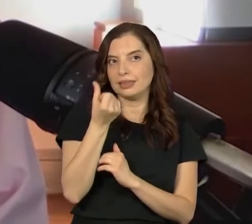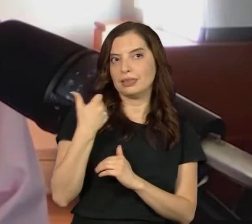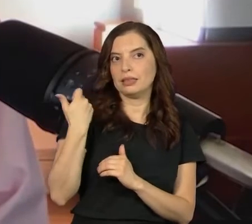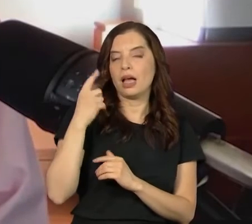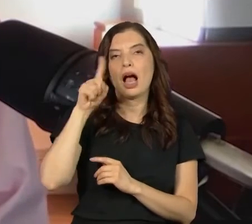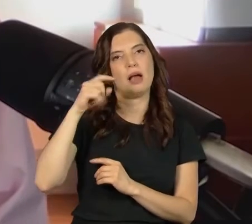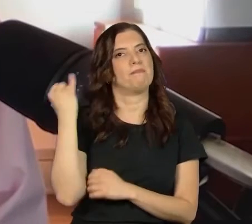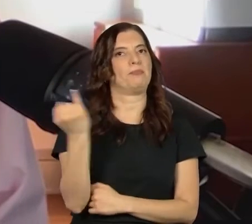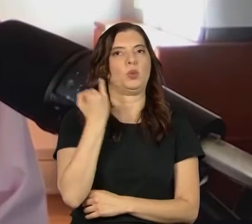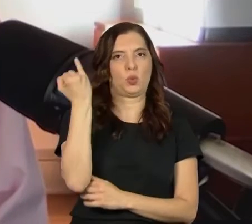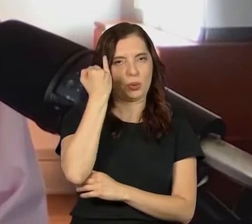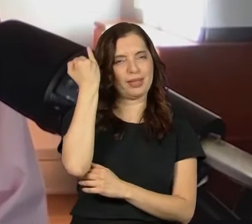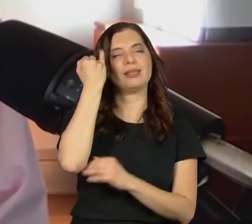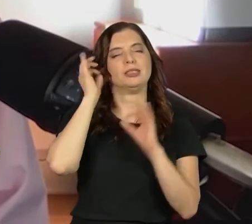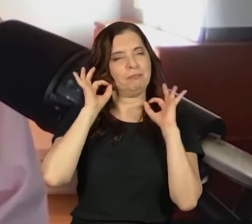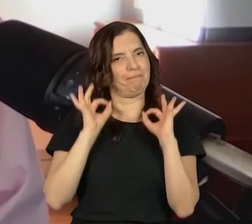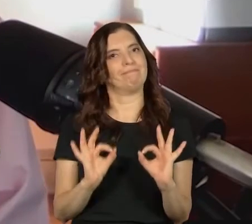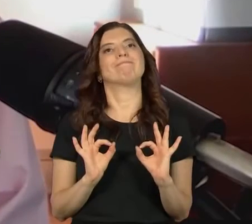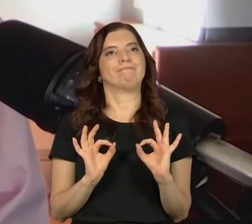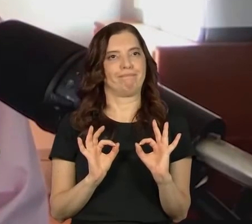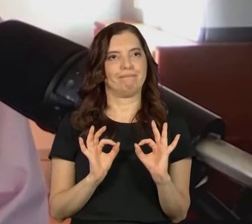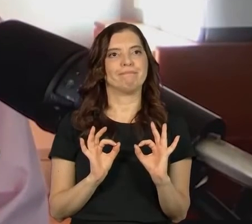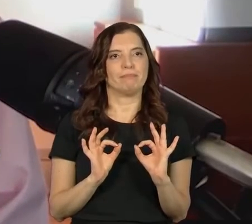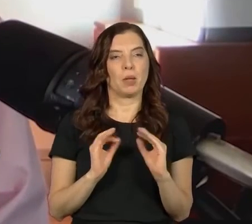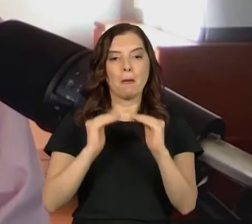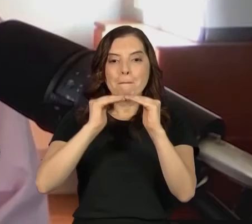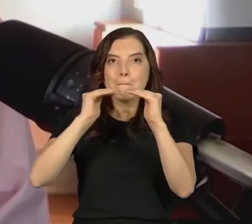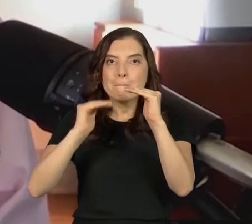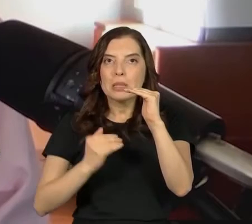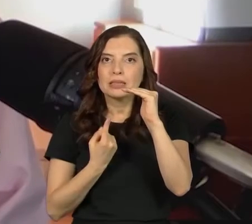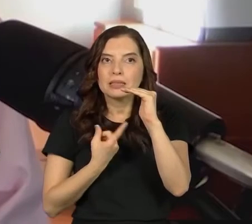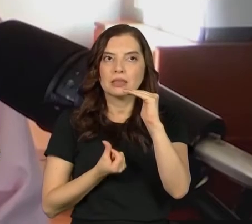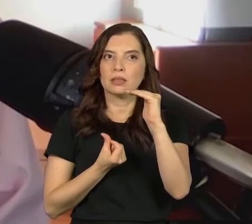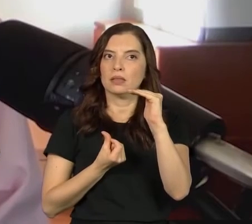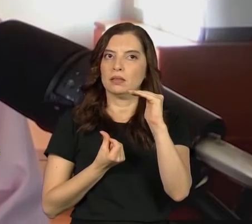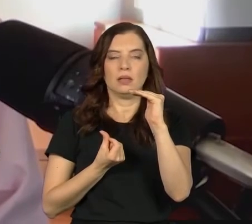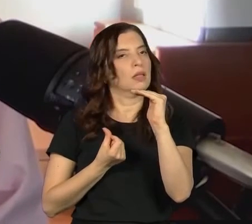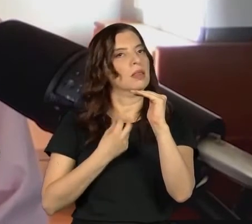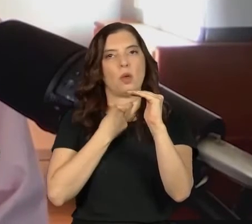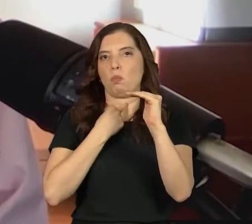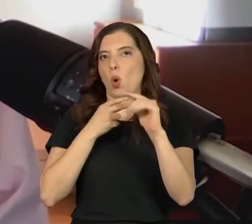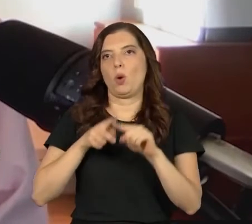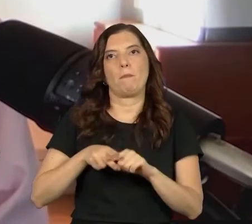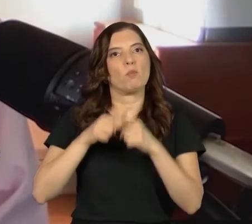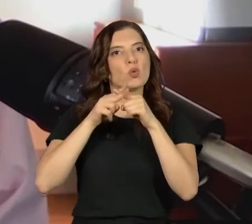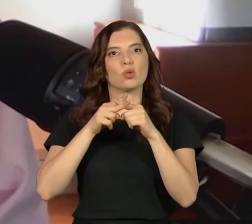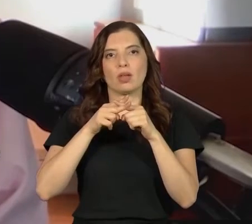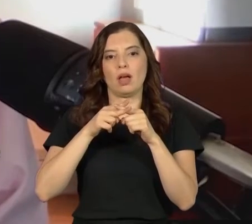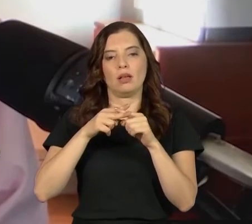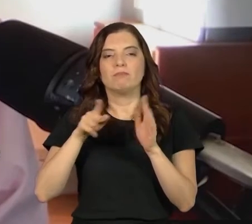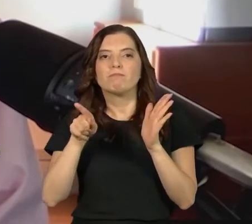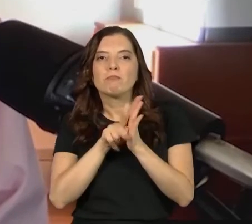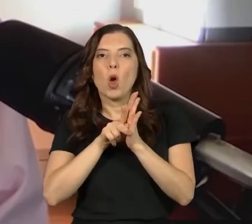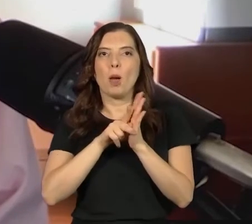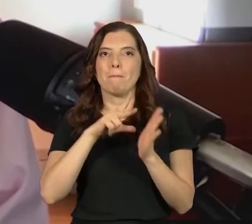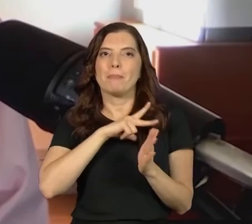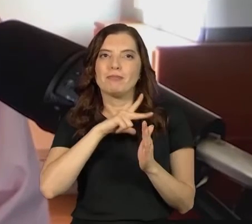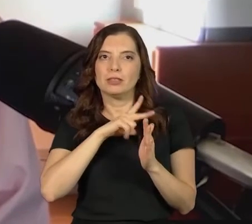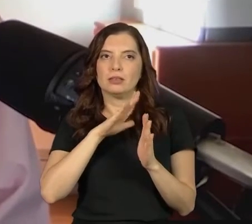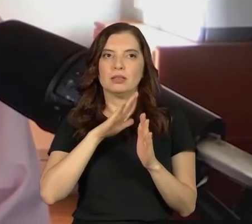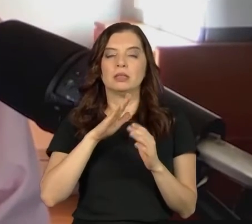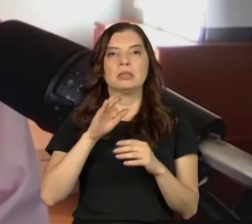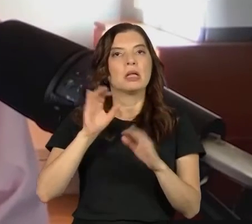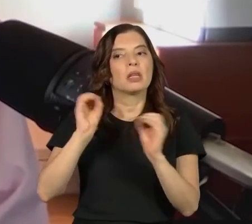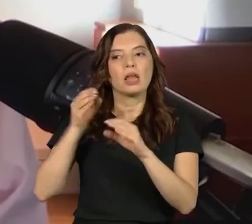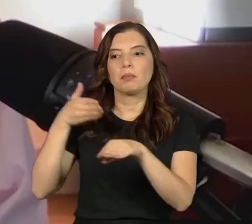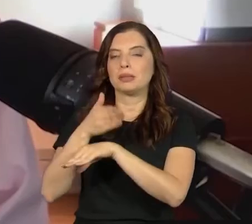significant age, which is very important. They say below 16, you can't change the privacy defaults without your